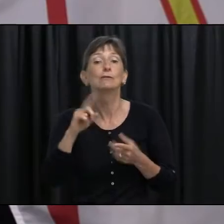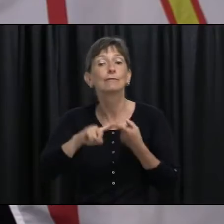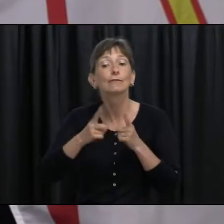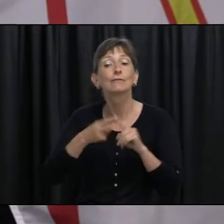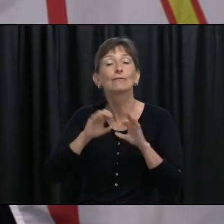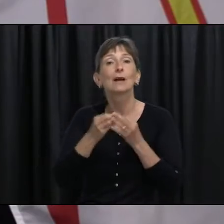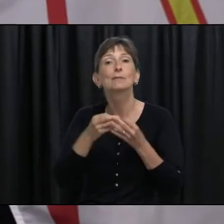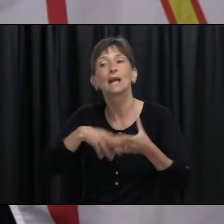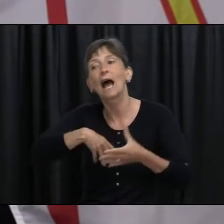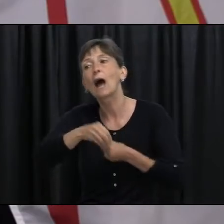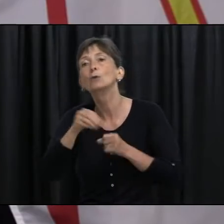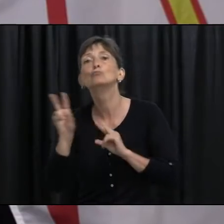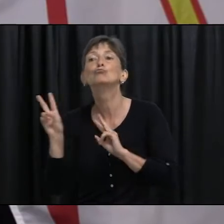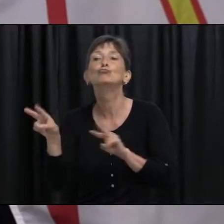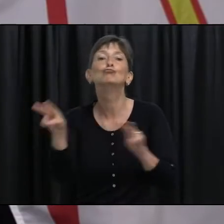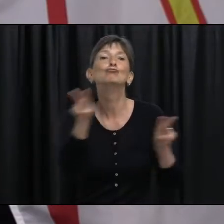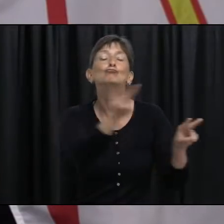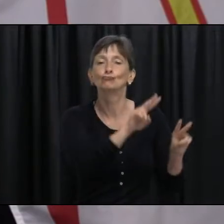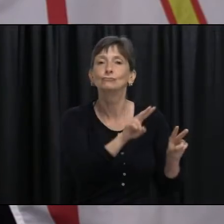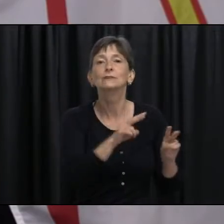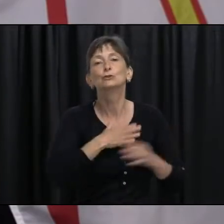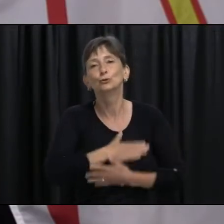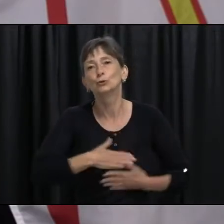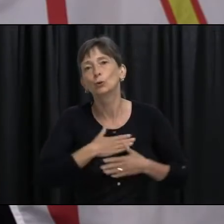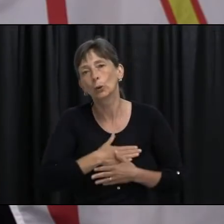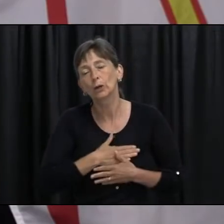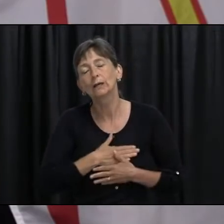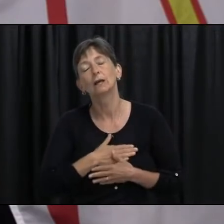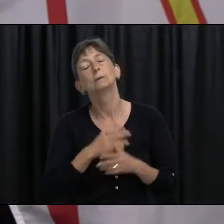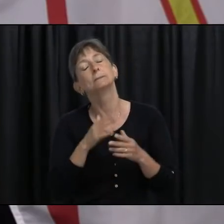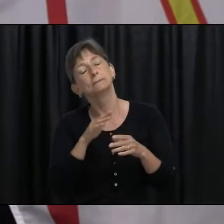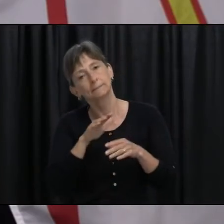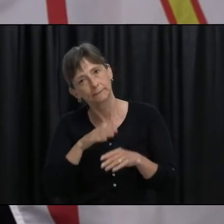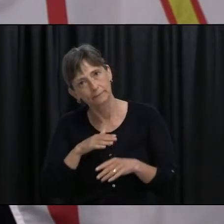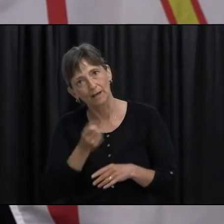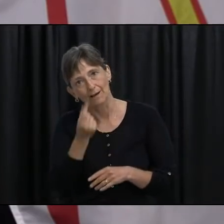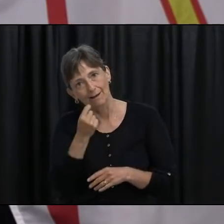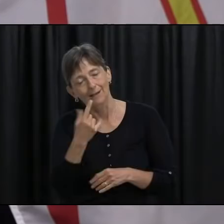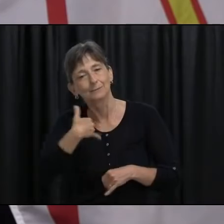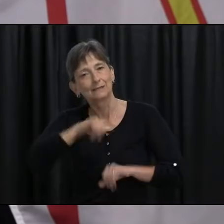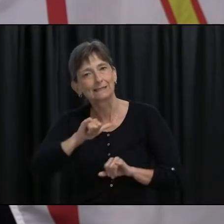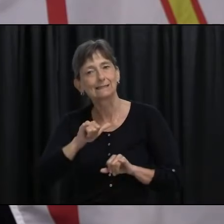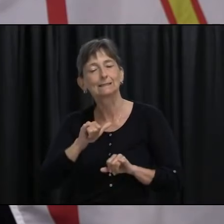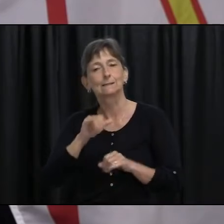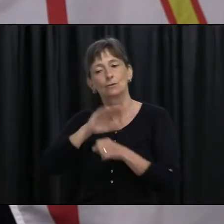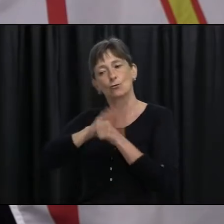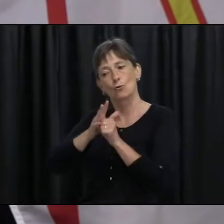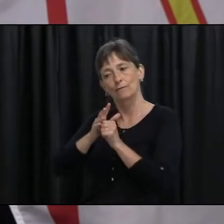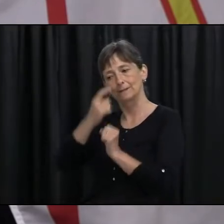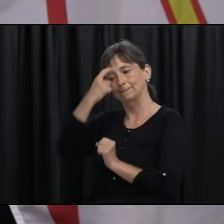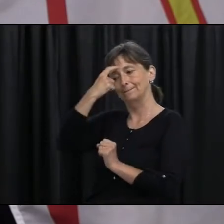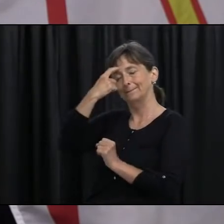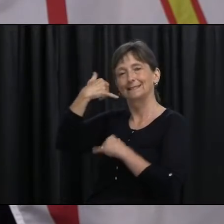what our beautiful province has to offer, please continue to be COVID-wise and be safe. Thank